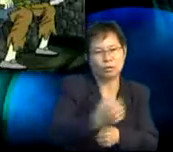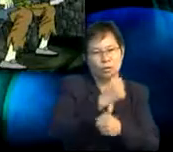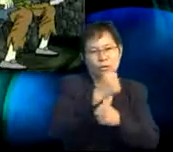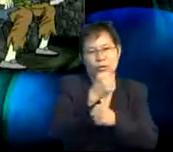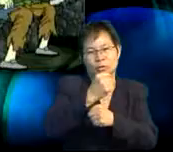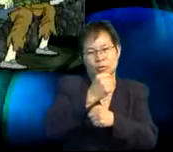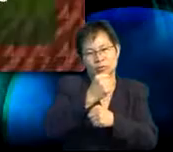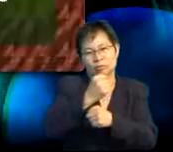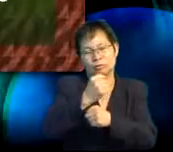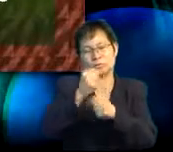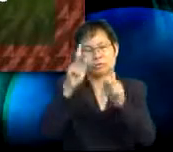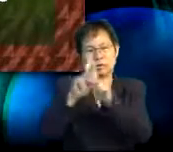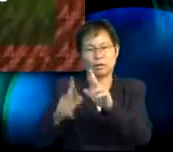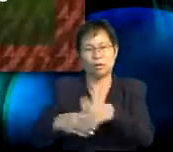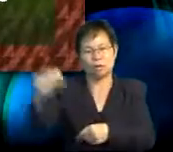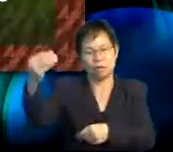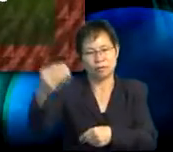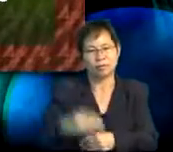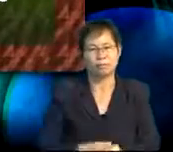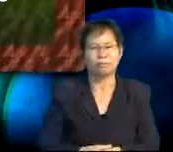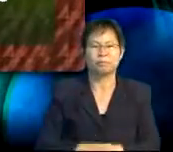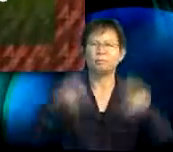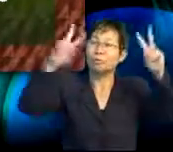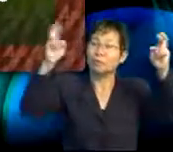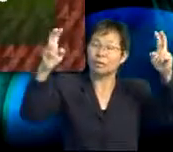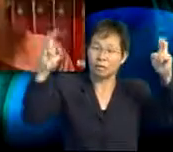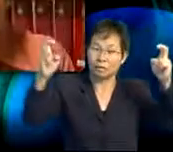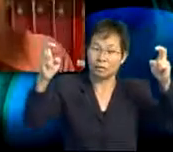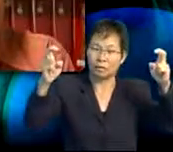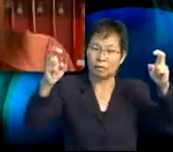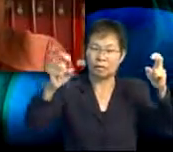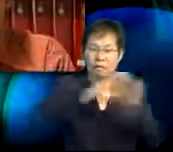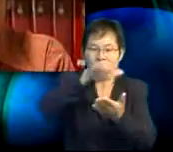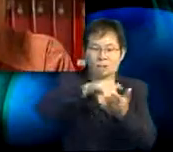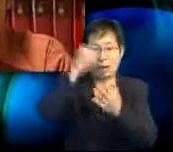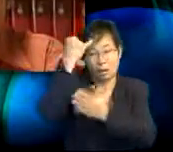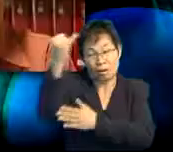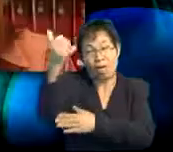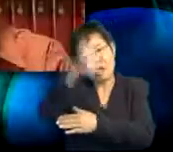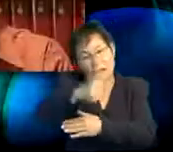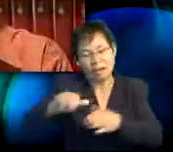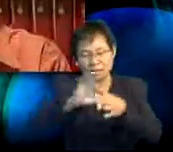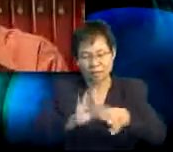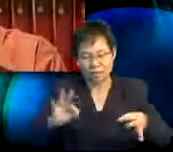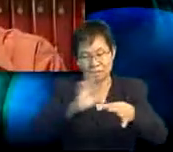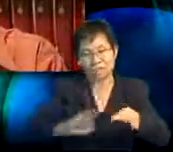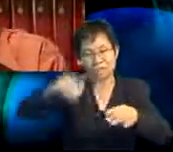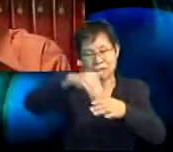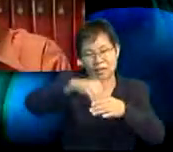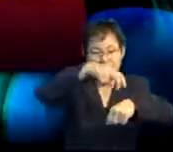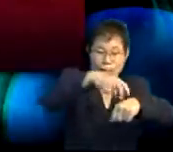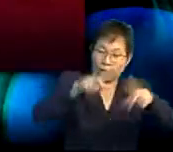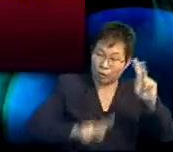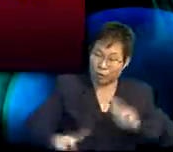it. The theme is the central idea of any novel. Now, in The Potato